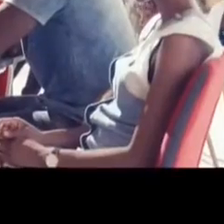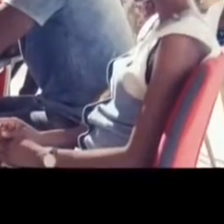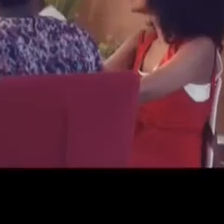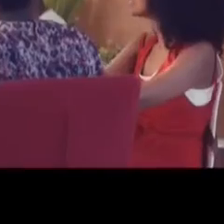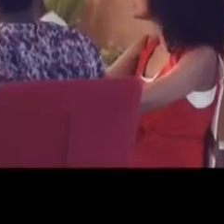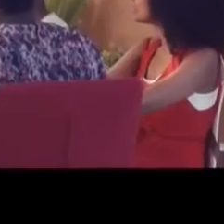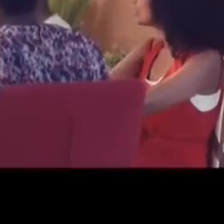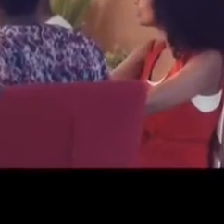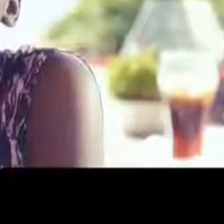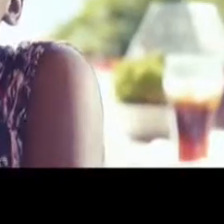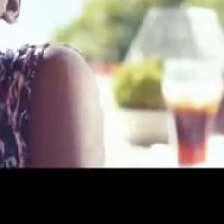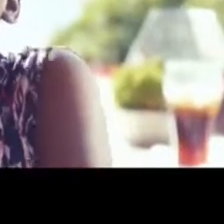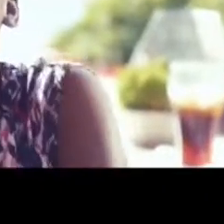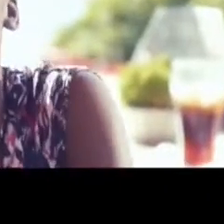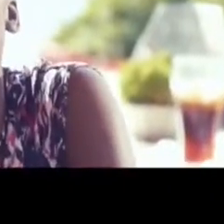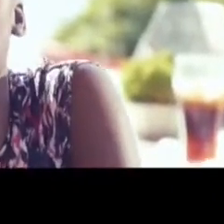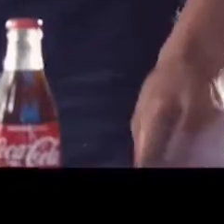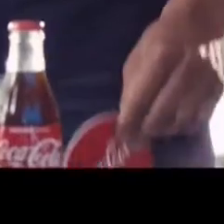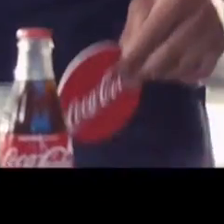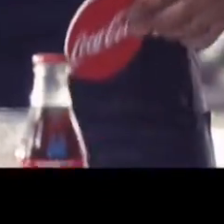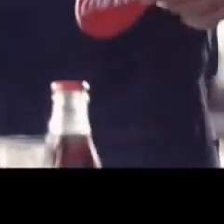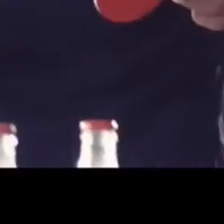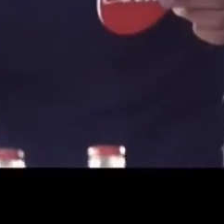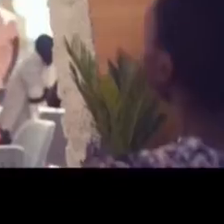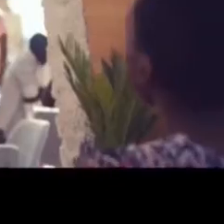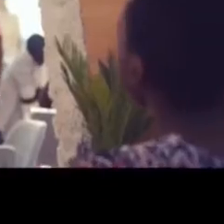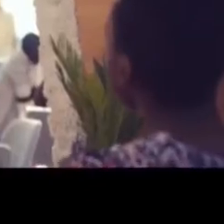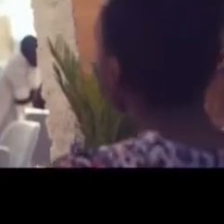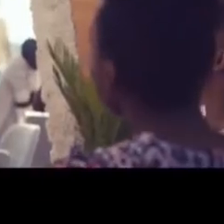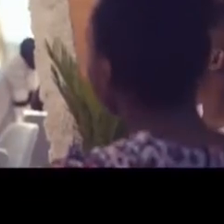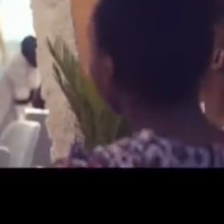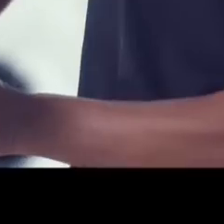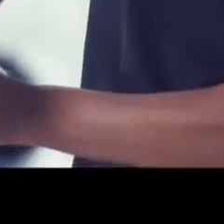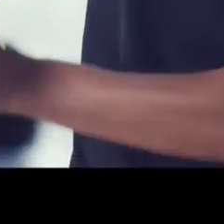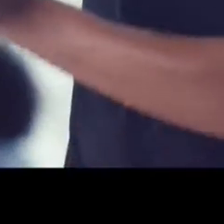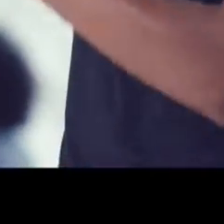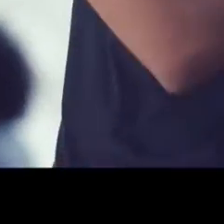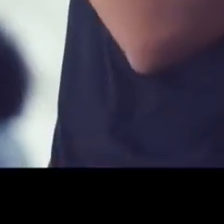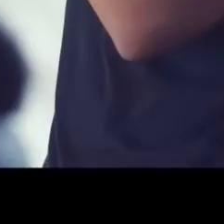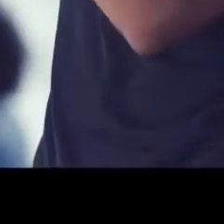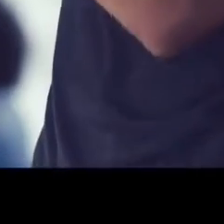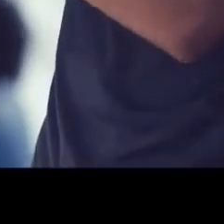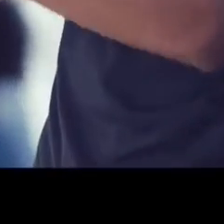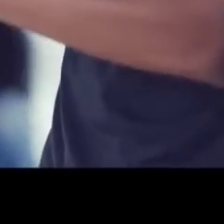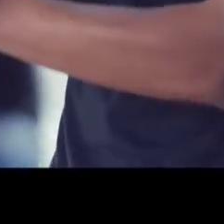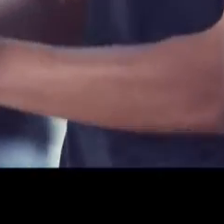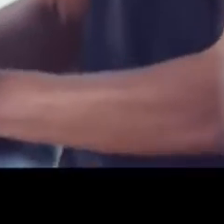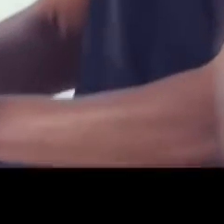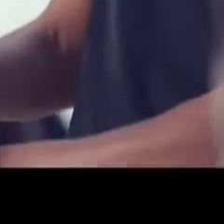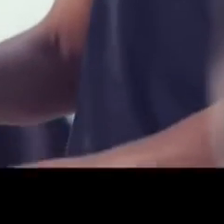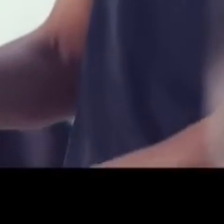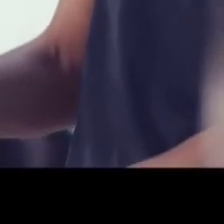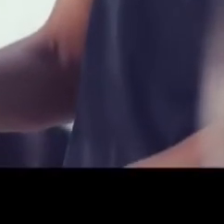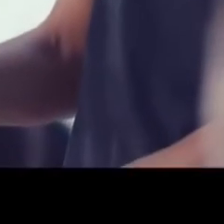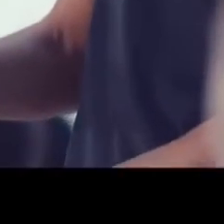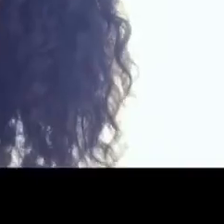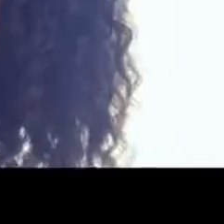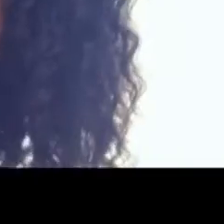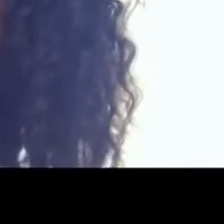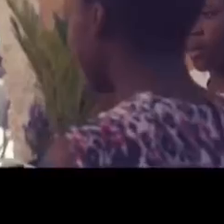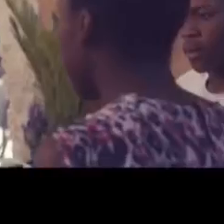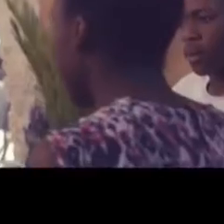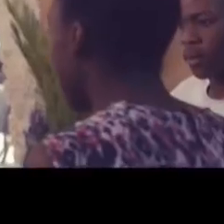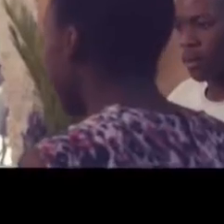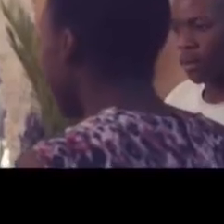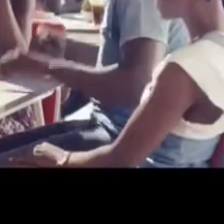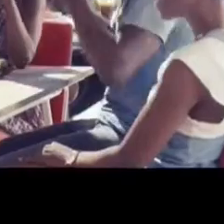Is your order? I think this is not exactly what we ordered. I ordered a Coca-Cola Zero. No problem. I can give you a new improved Coca-Cola Zero Sugar